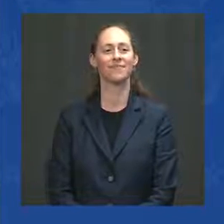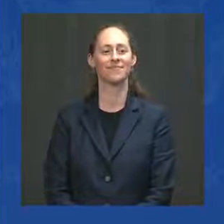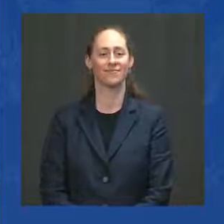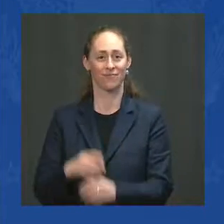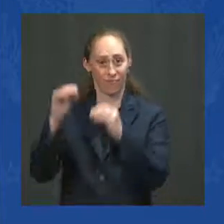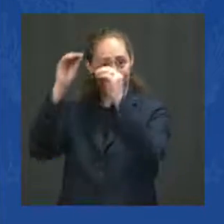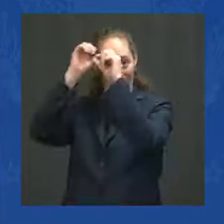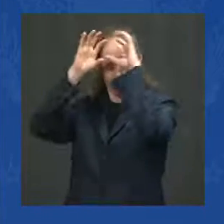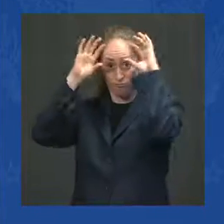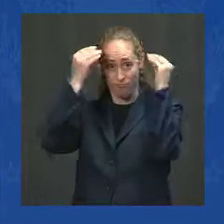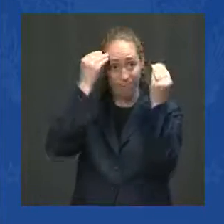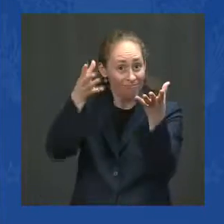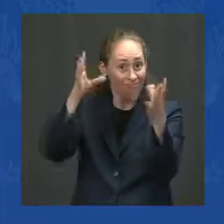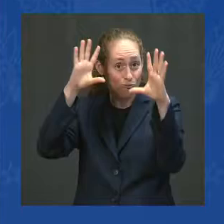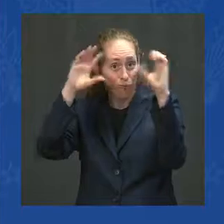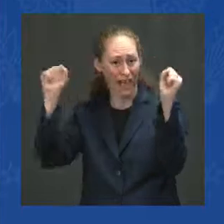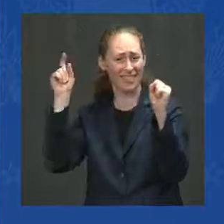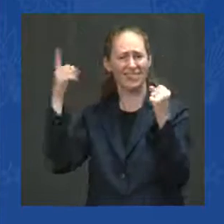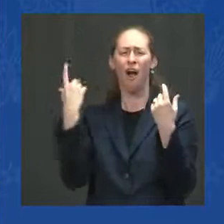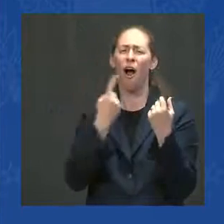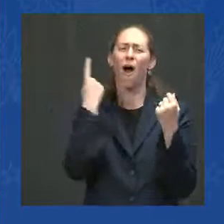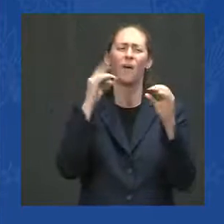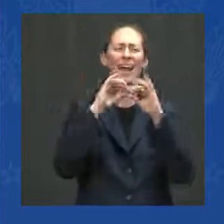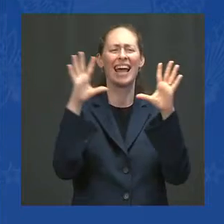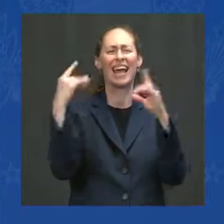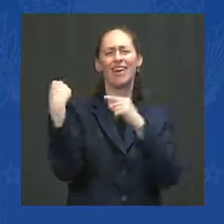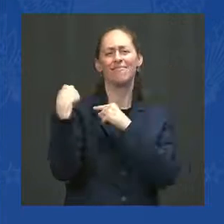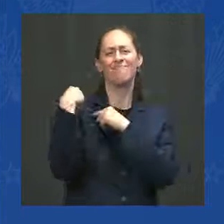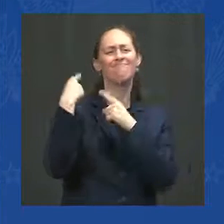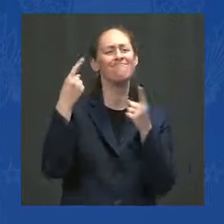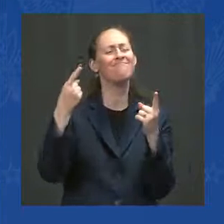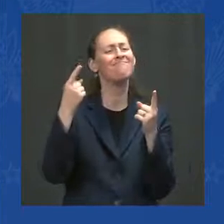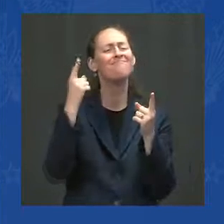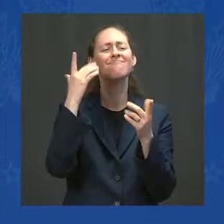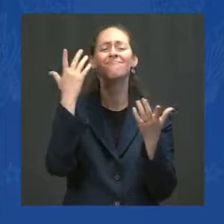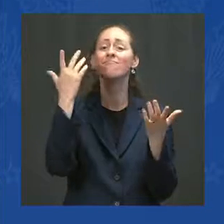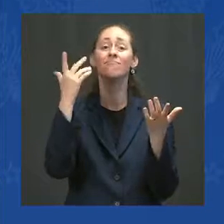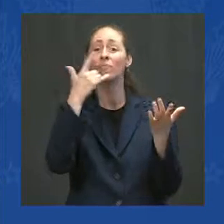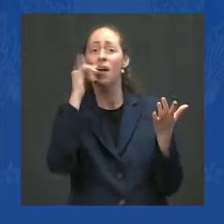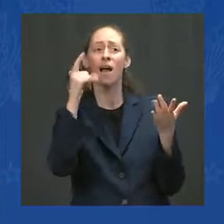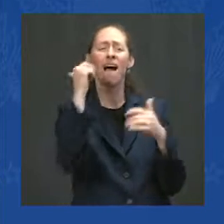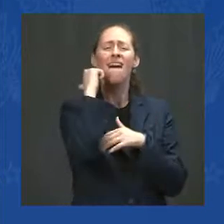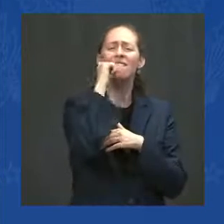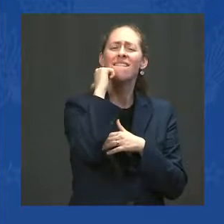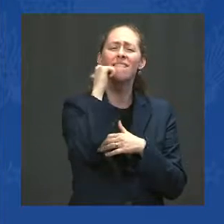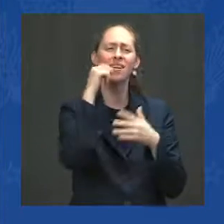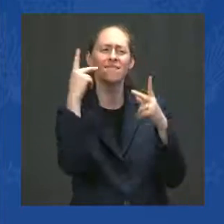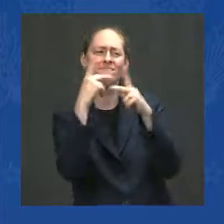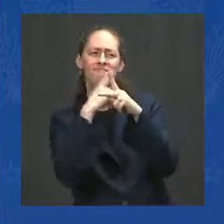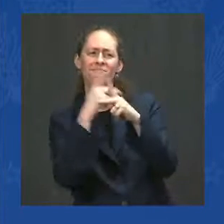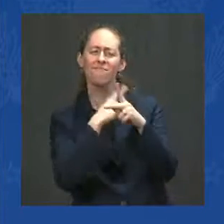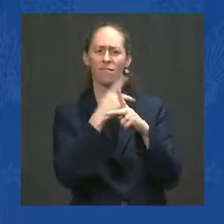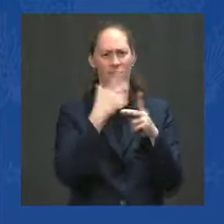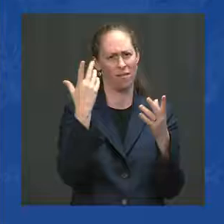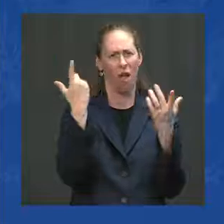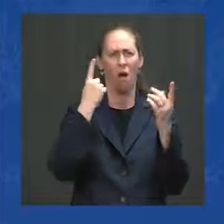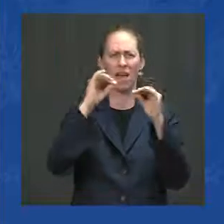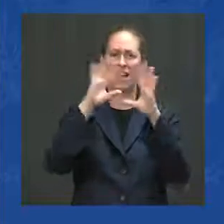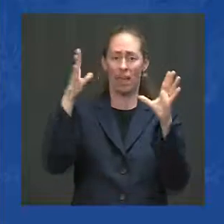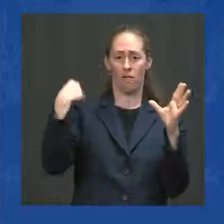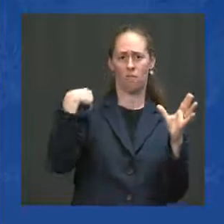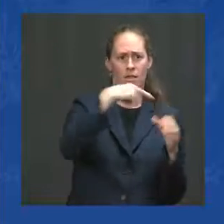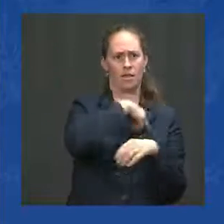every day, in every way, our administration will work on behalf of the American